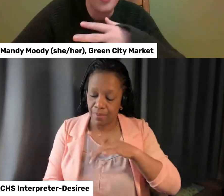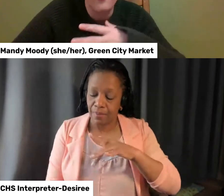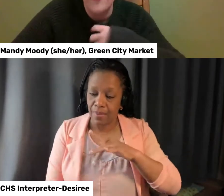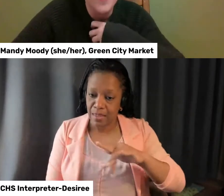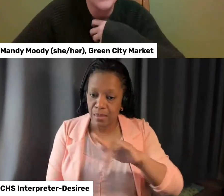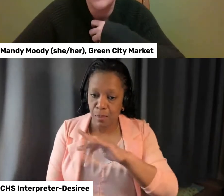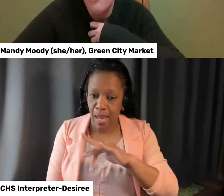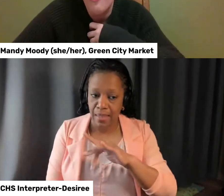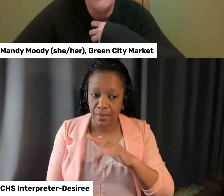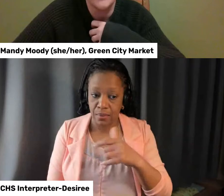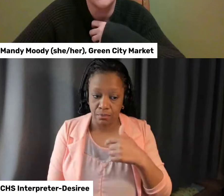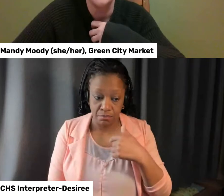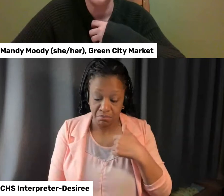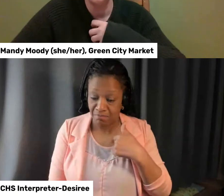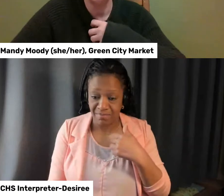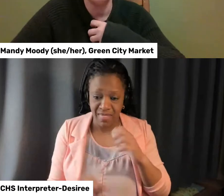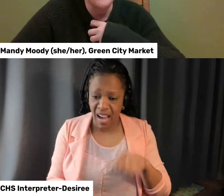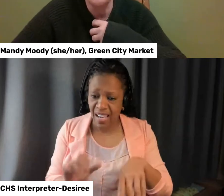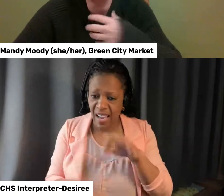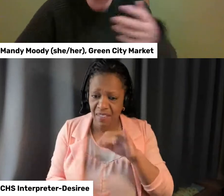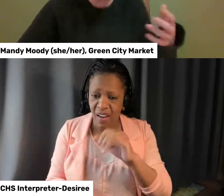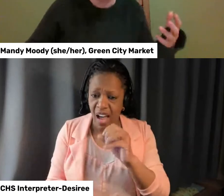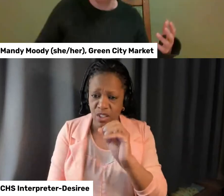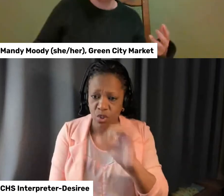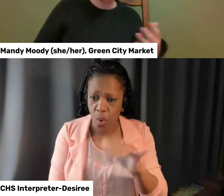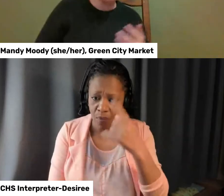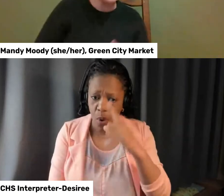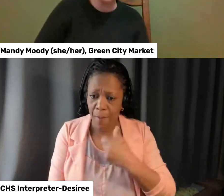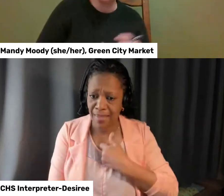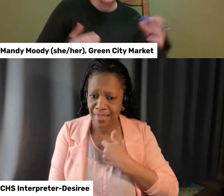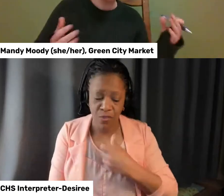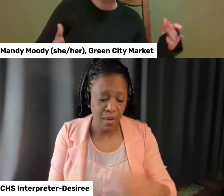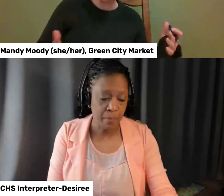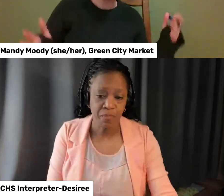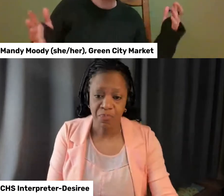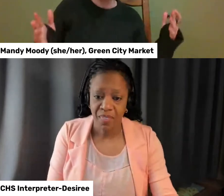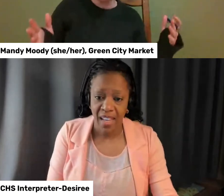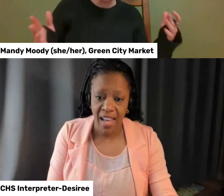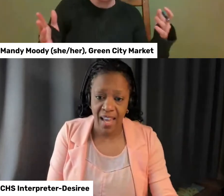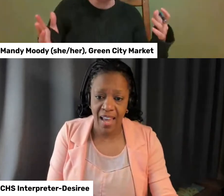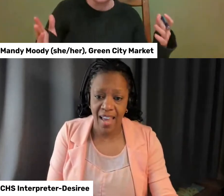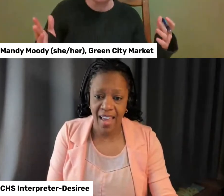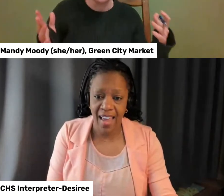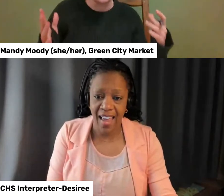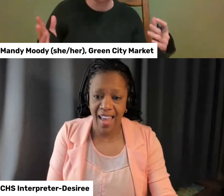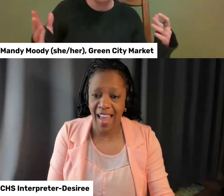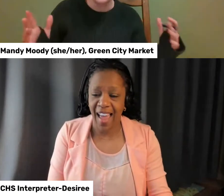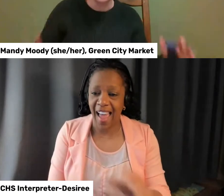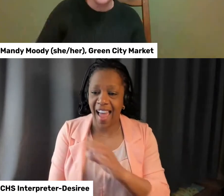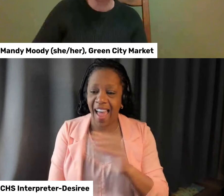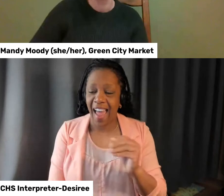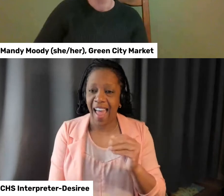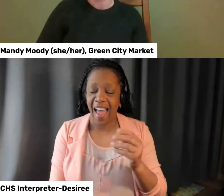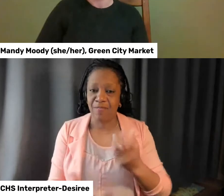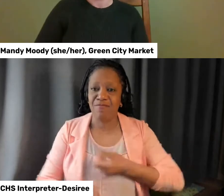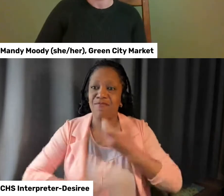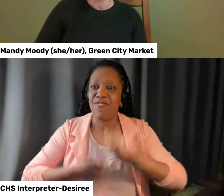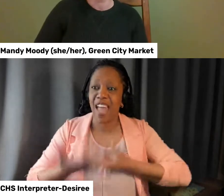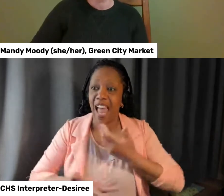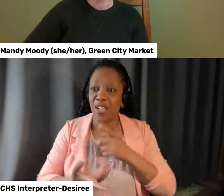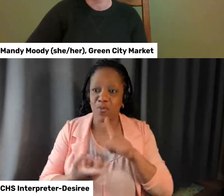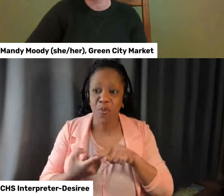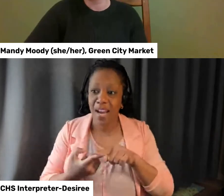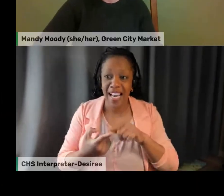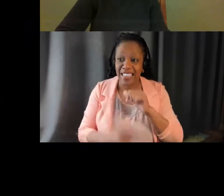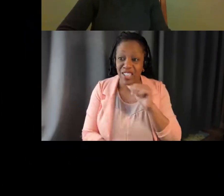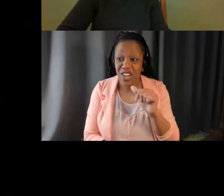one another, for myself, and and vent right when it's not joyful. We were like, oh my gosh, I